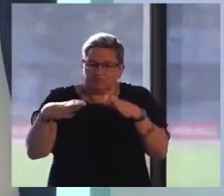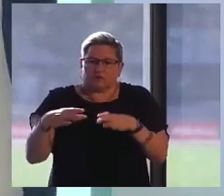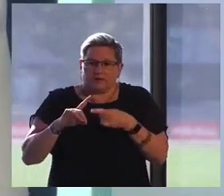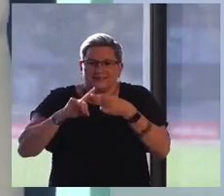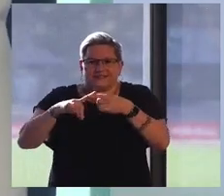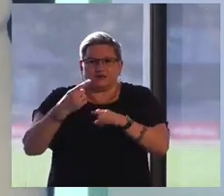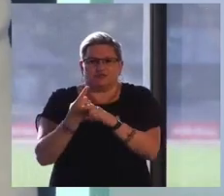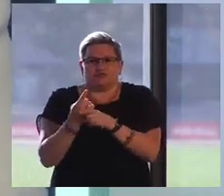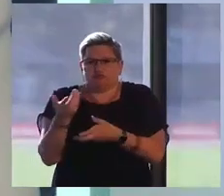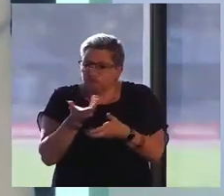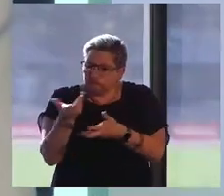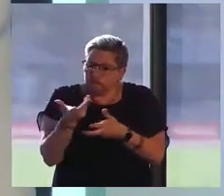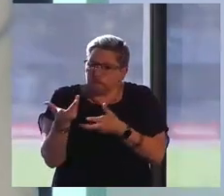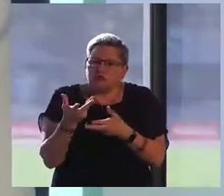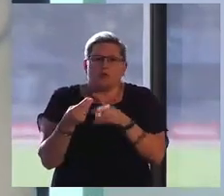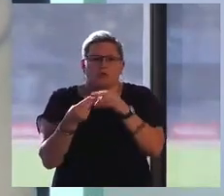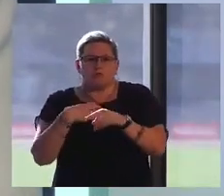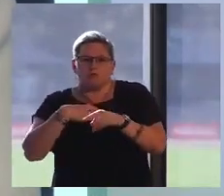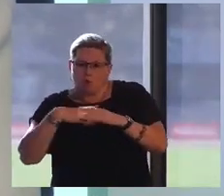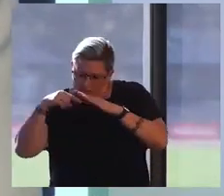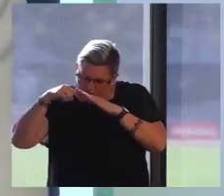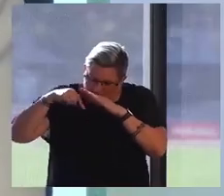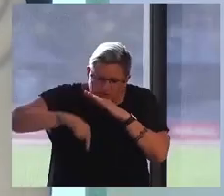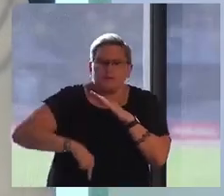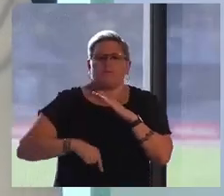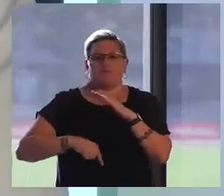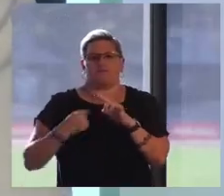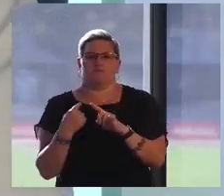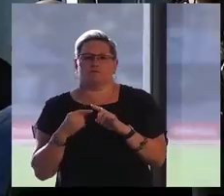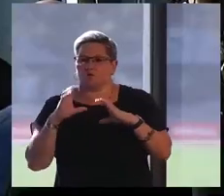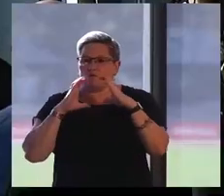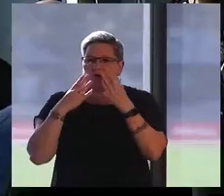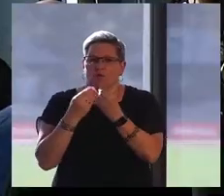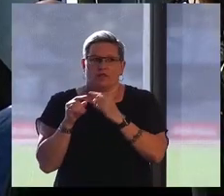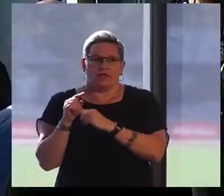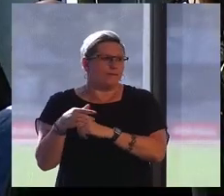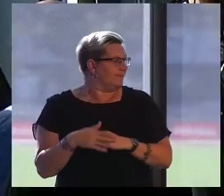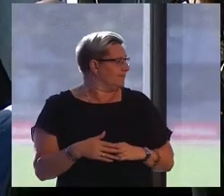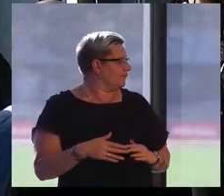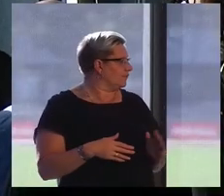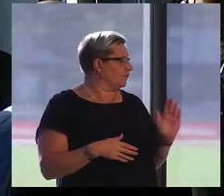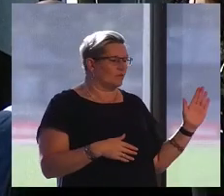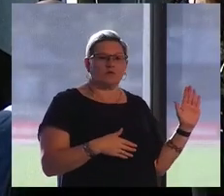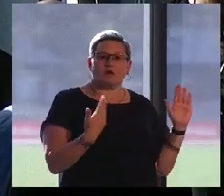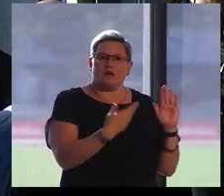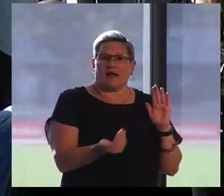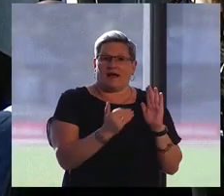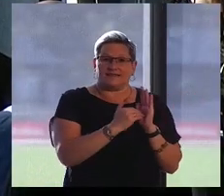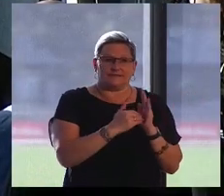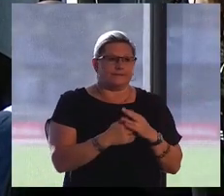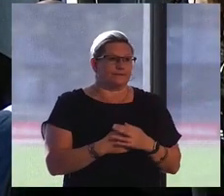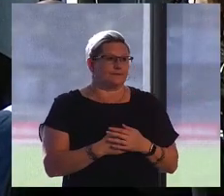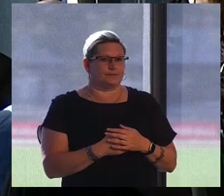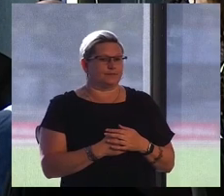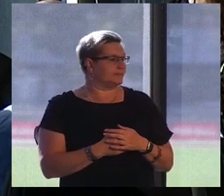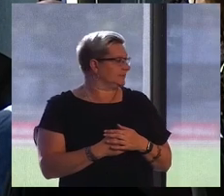those conversations and deepening that dialogue with them. I might just quickly add, and thank you so much for the question. It's another